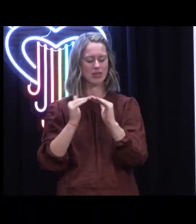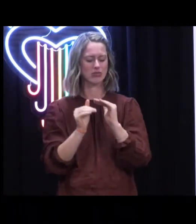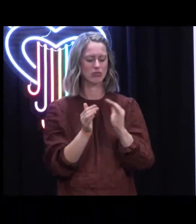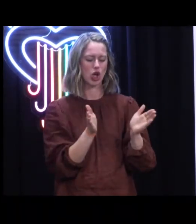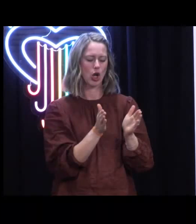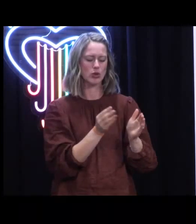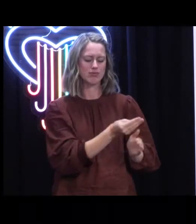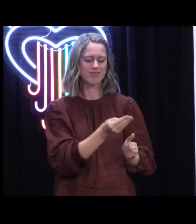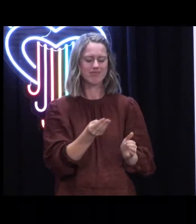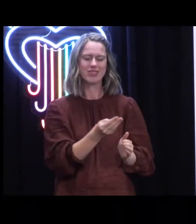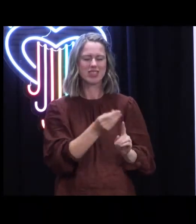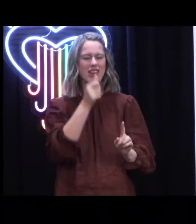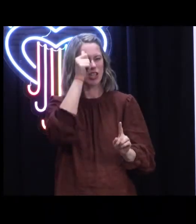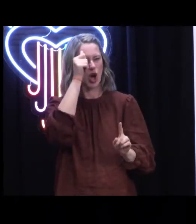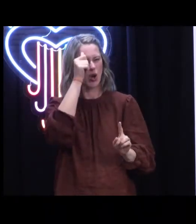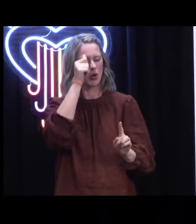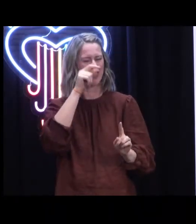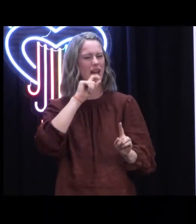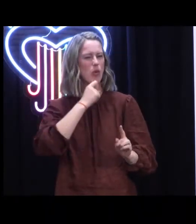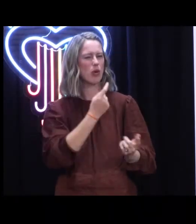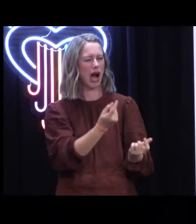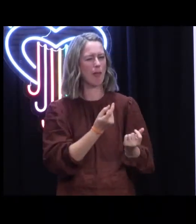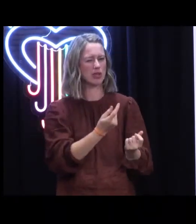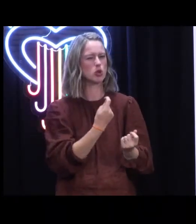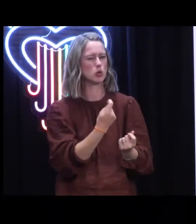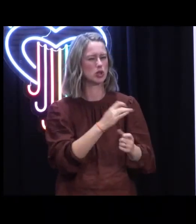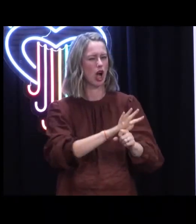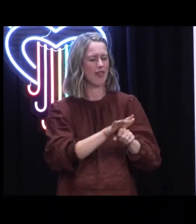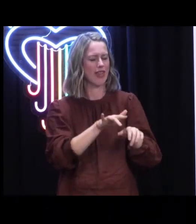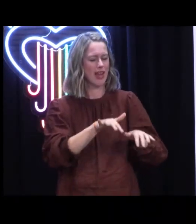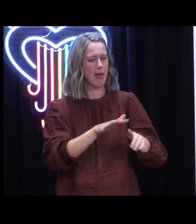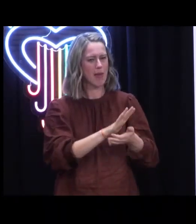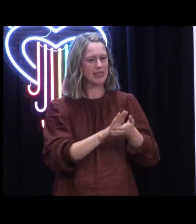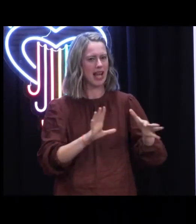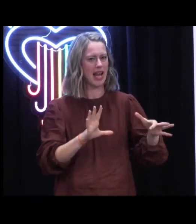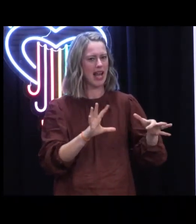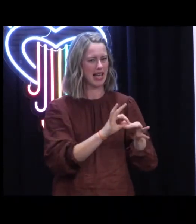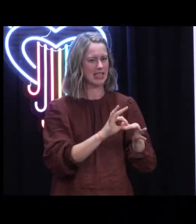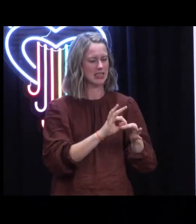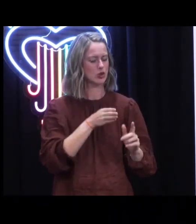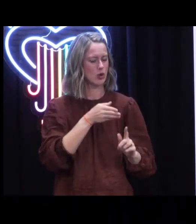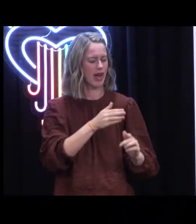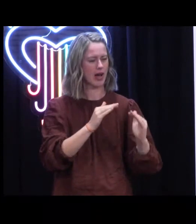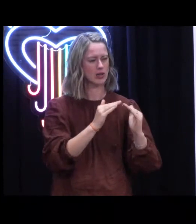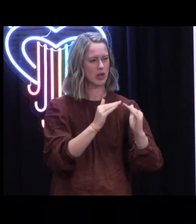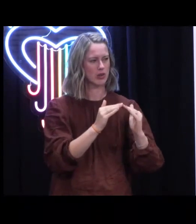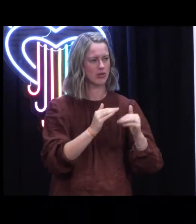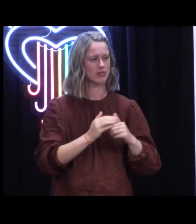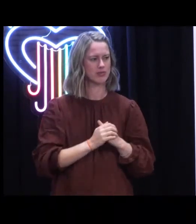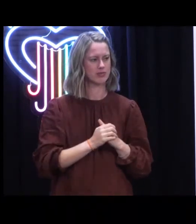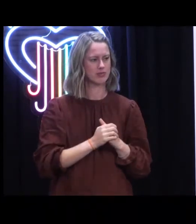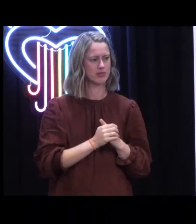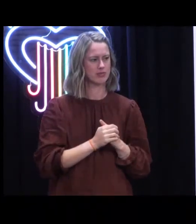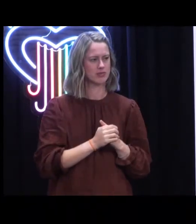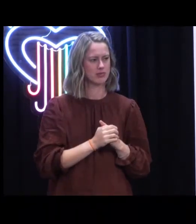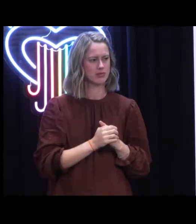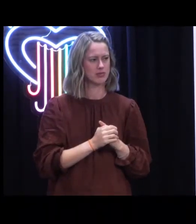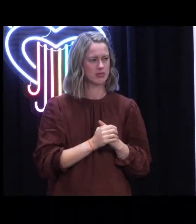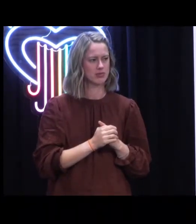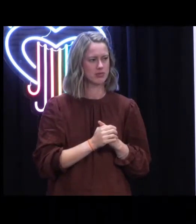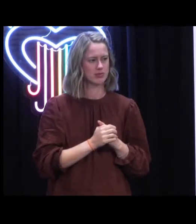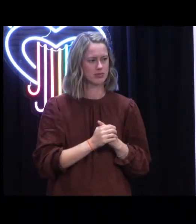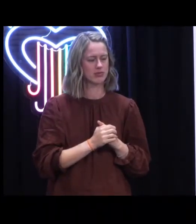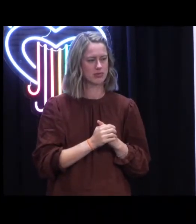up, and they're able to rapidly link new cases back to those households, and that's of course where the focus is